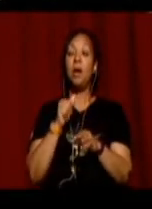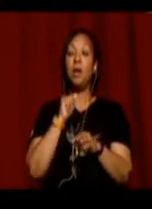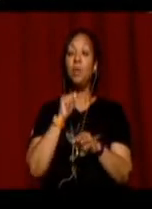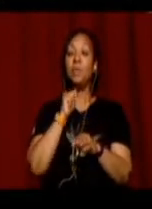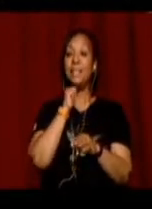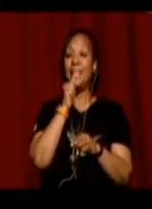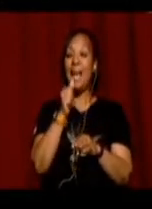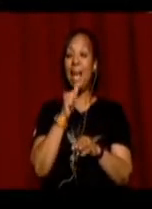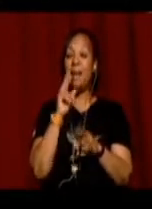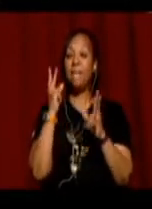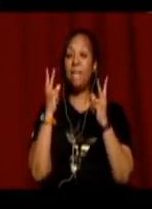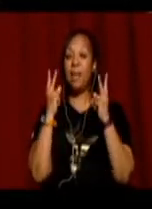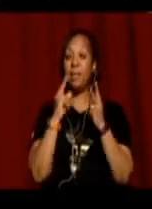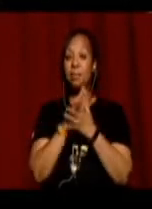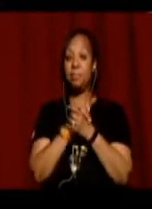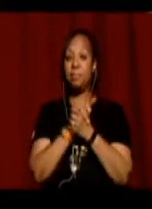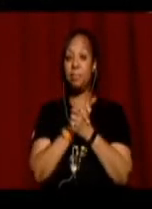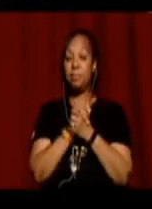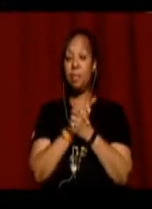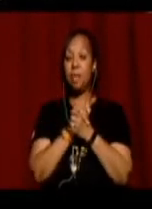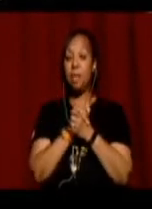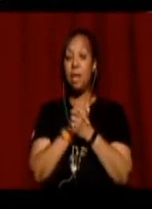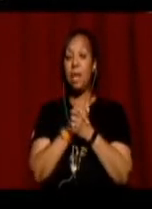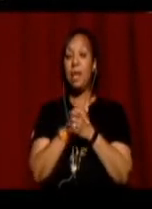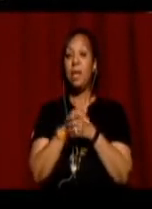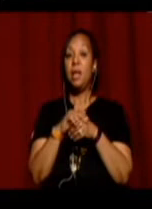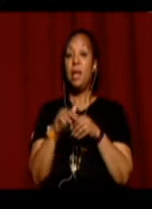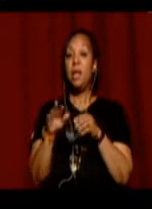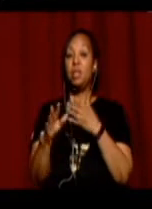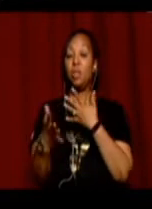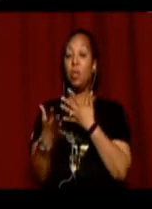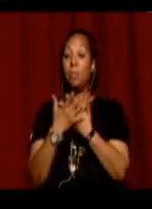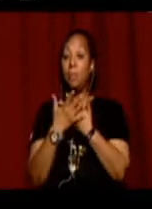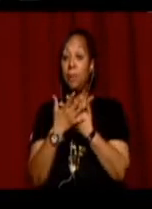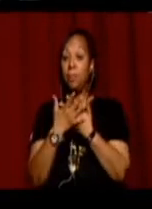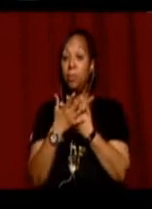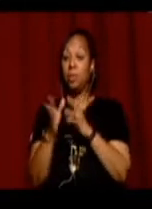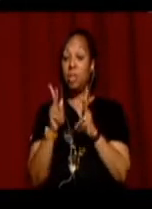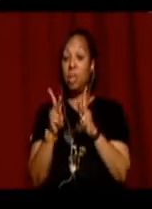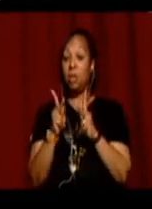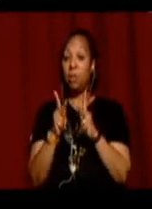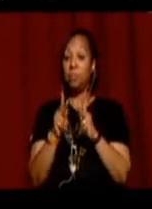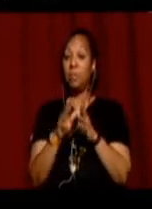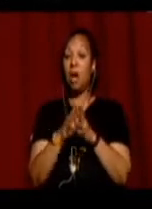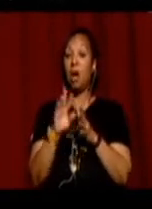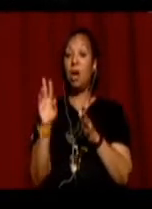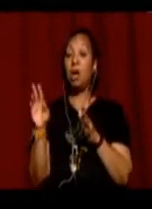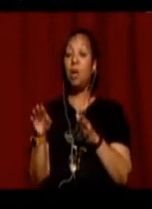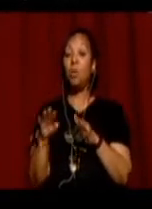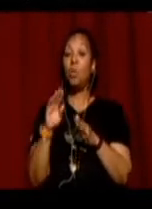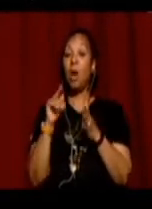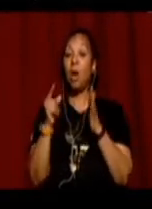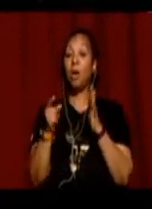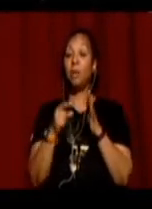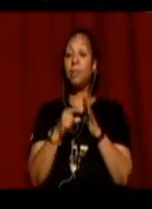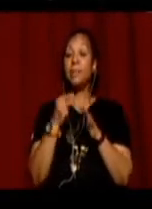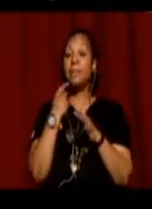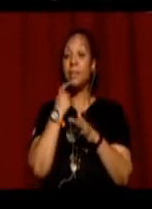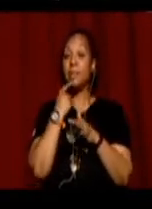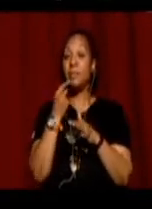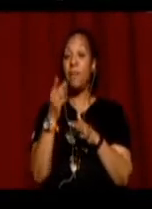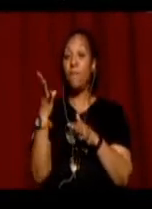crimes, and accused, not convicted. You understand the detainees in the jail are people accused, right? I